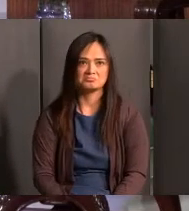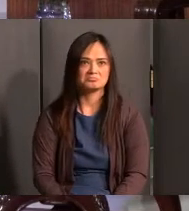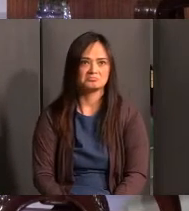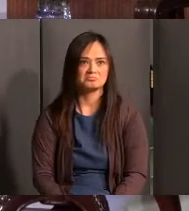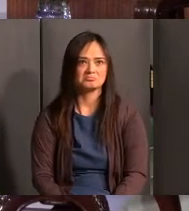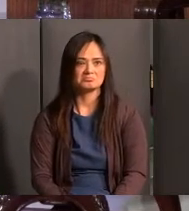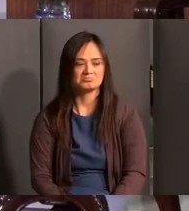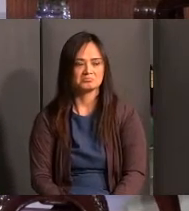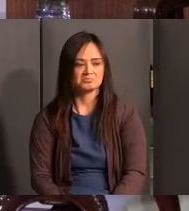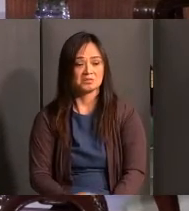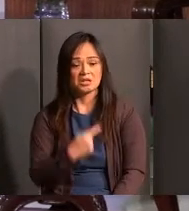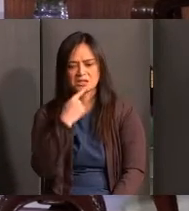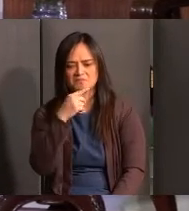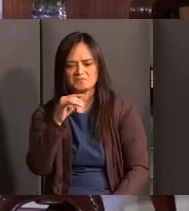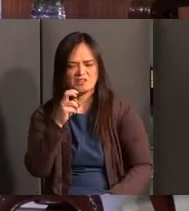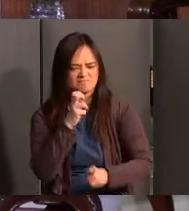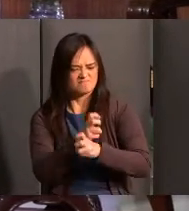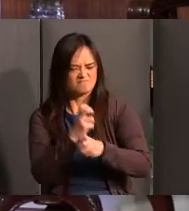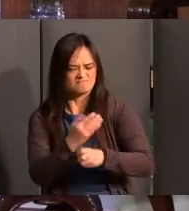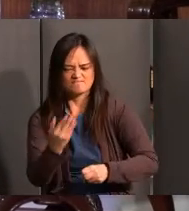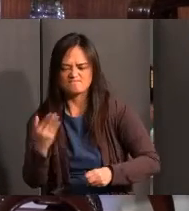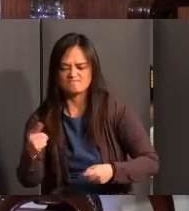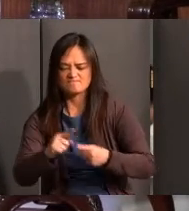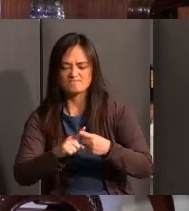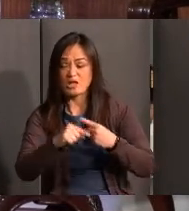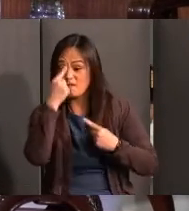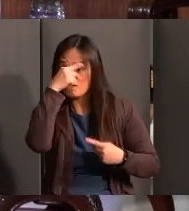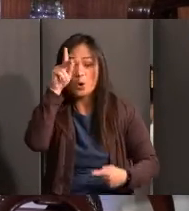The hardest thing to do for a pastor is this: